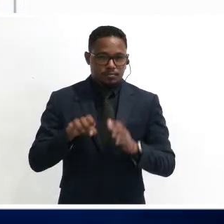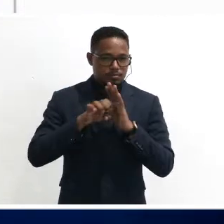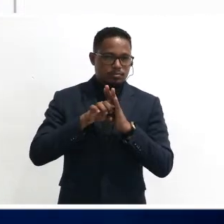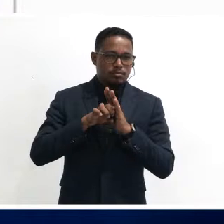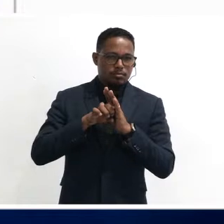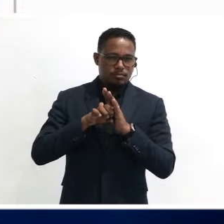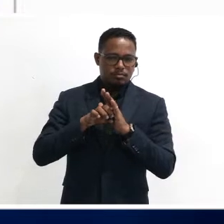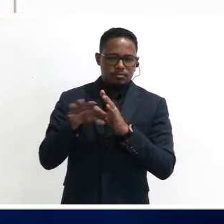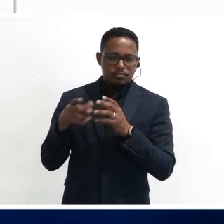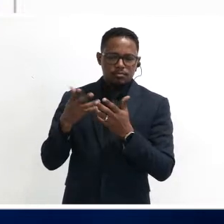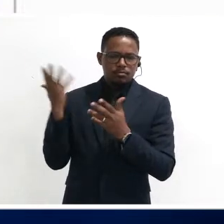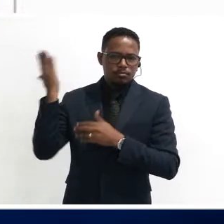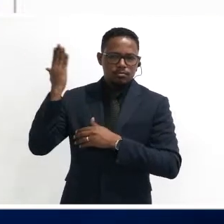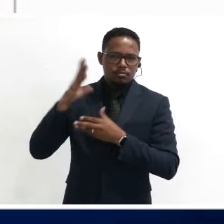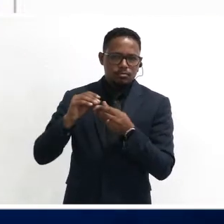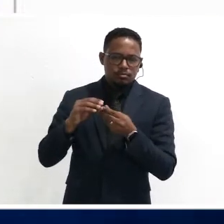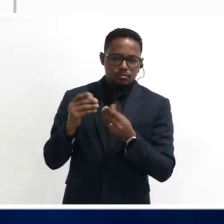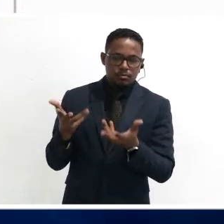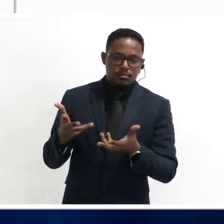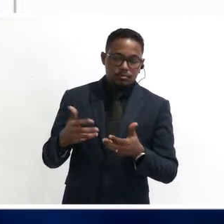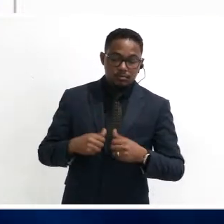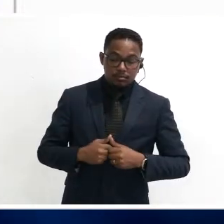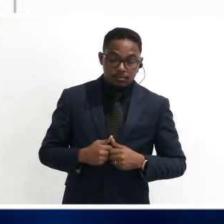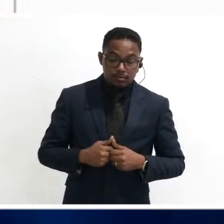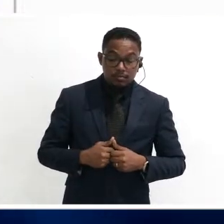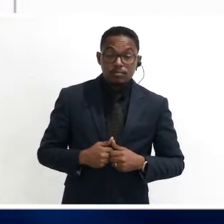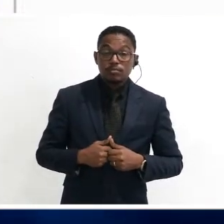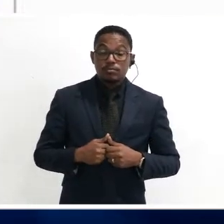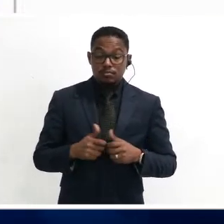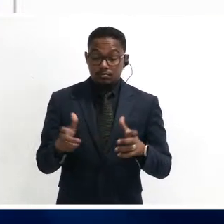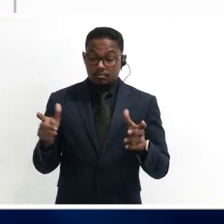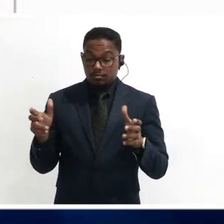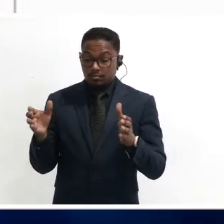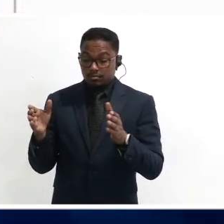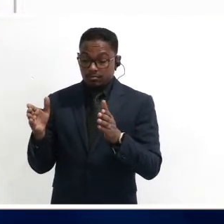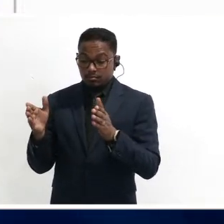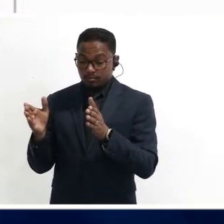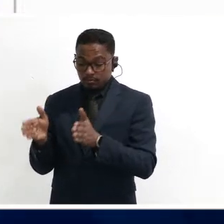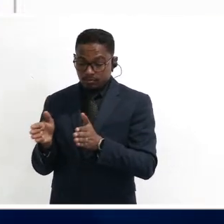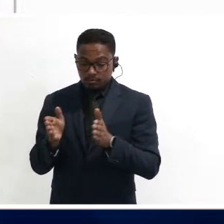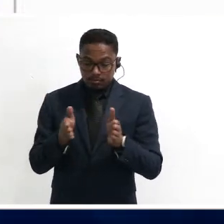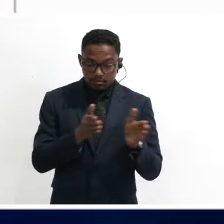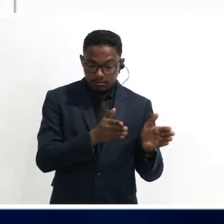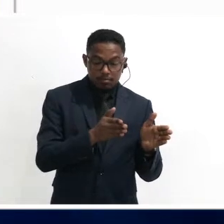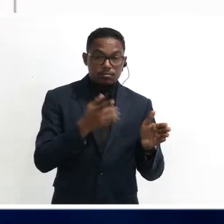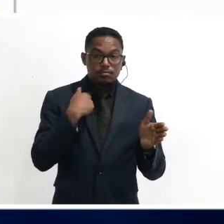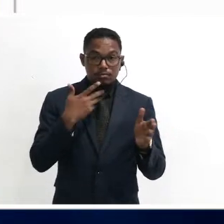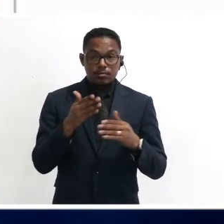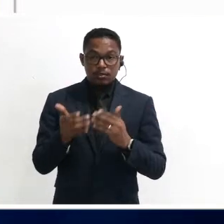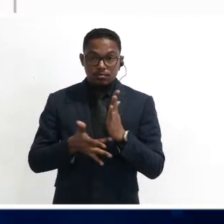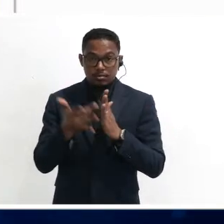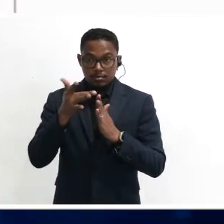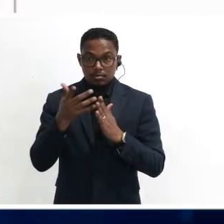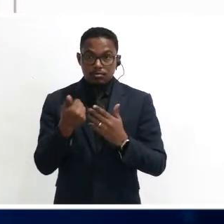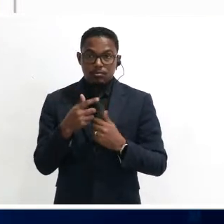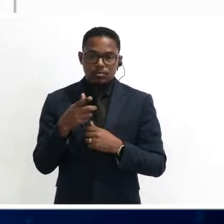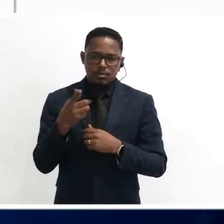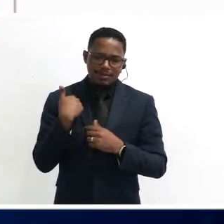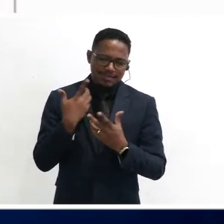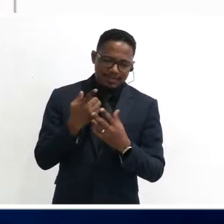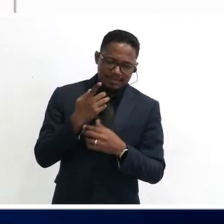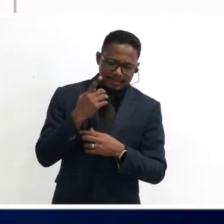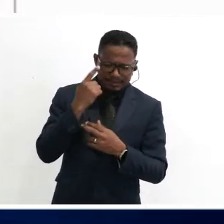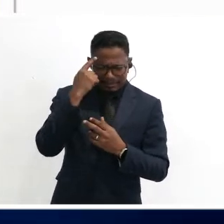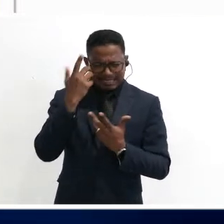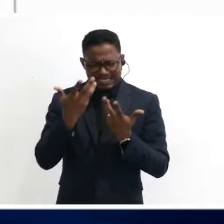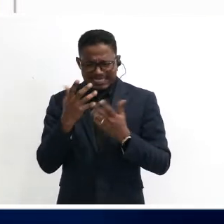a lot about the most advanced packaging and the kind of most technically challenging. If you look at where most of the packages that